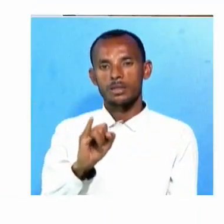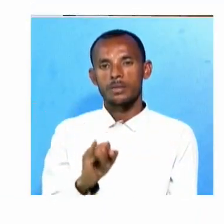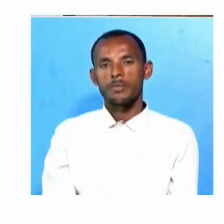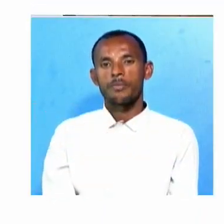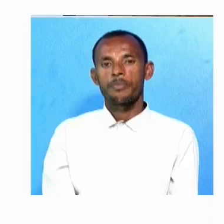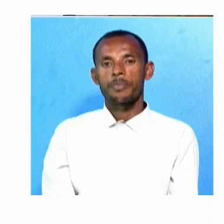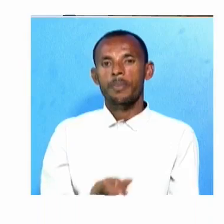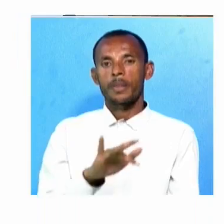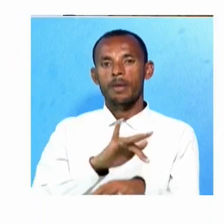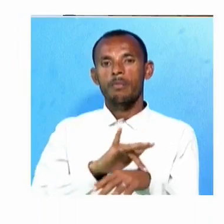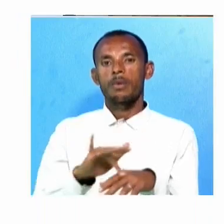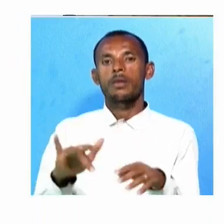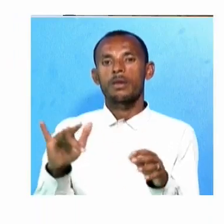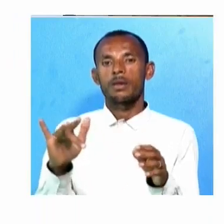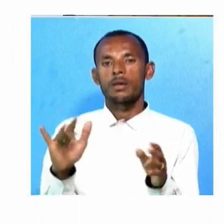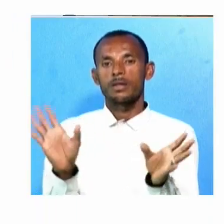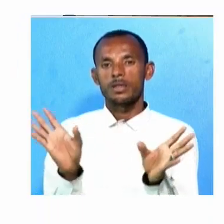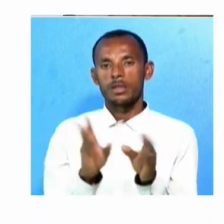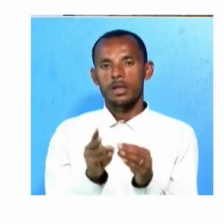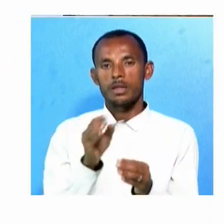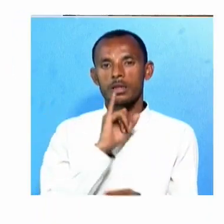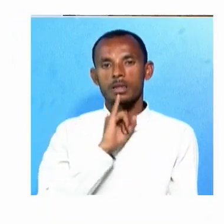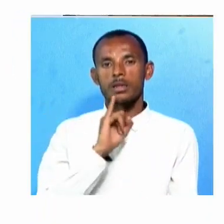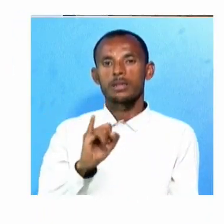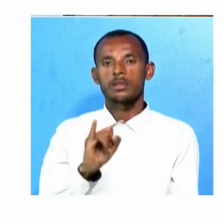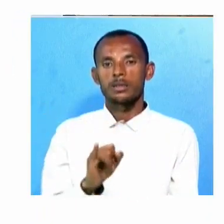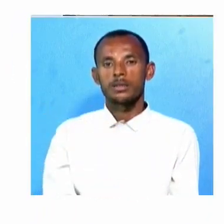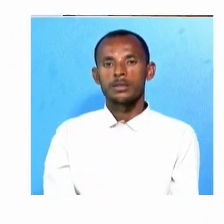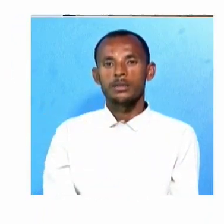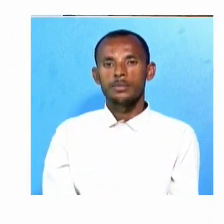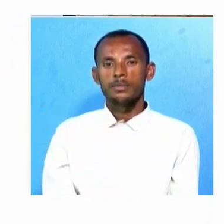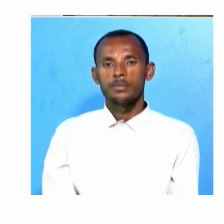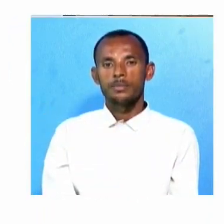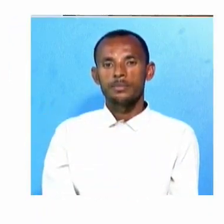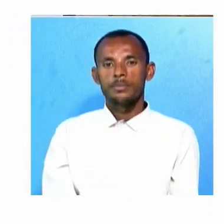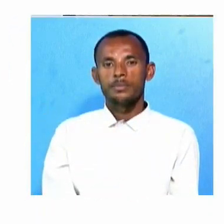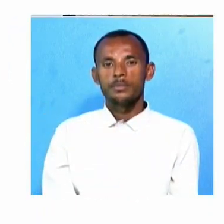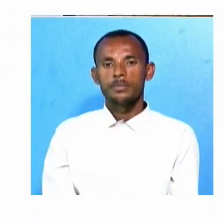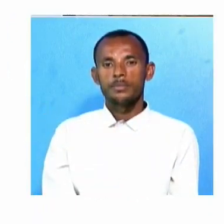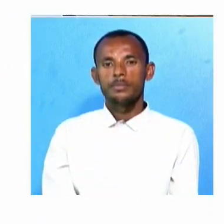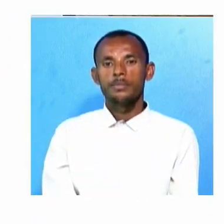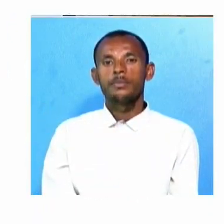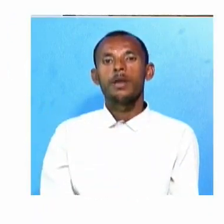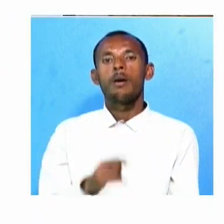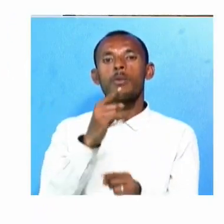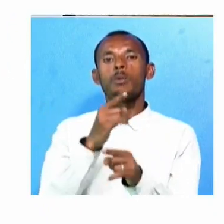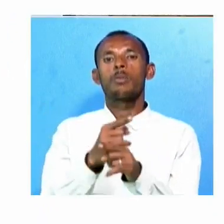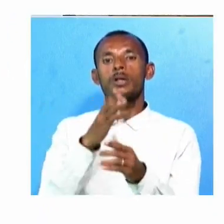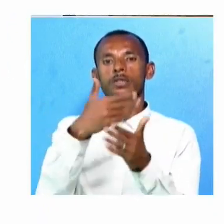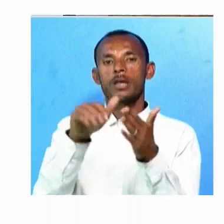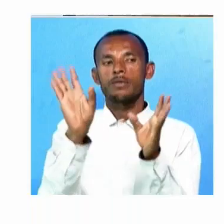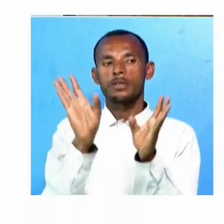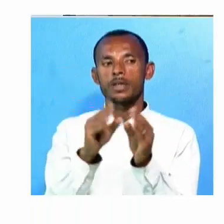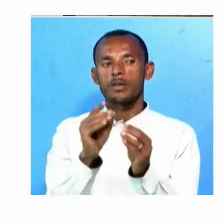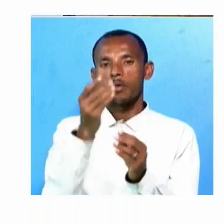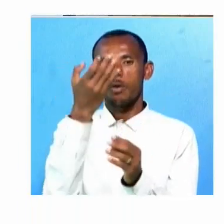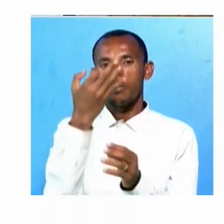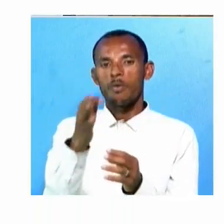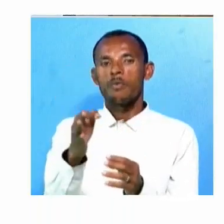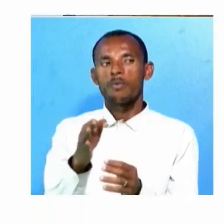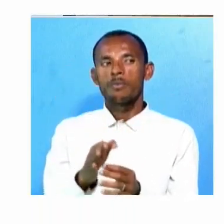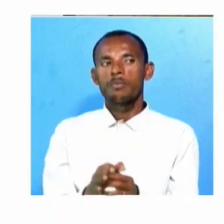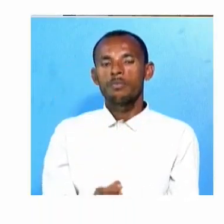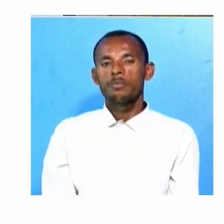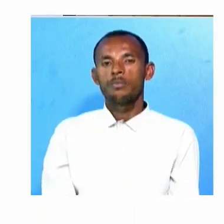again, empty set is a proper subset of a